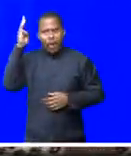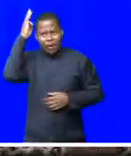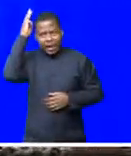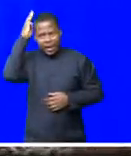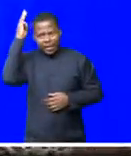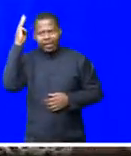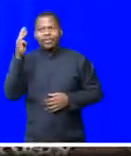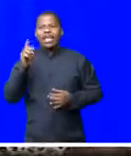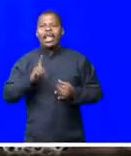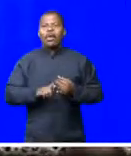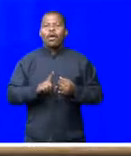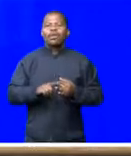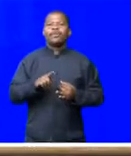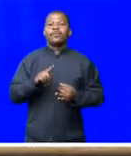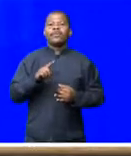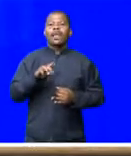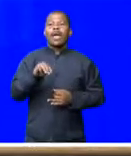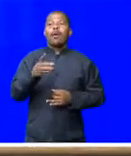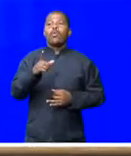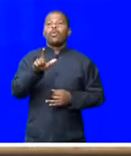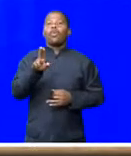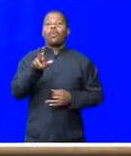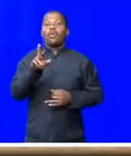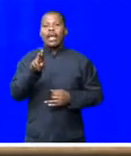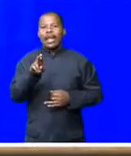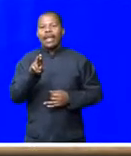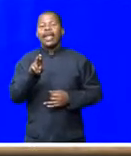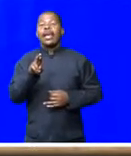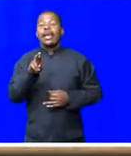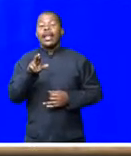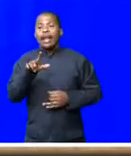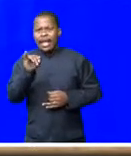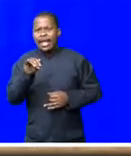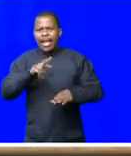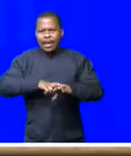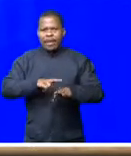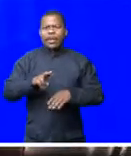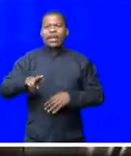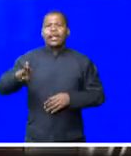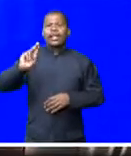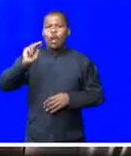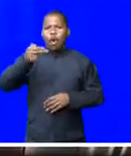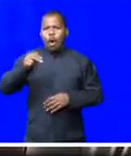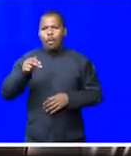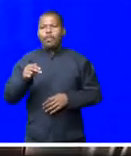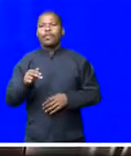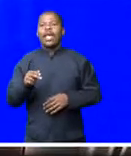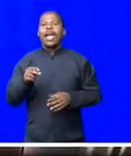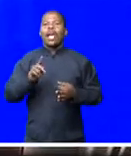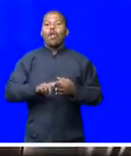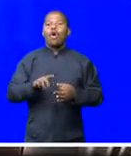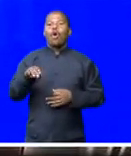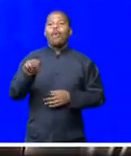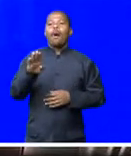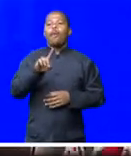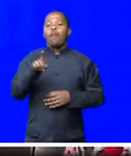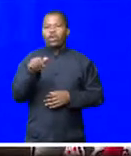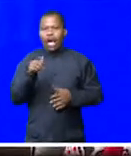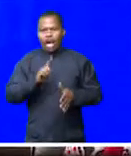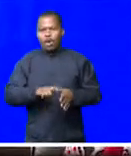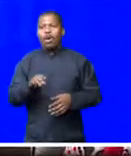lesihle Thembi Mdlulu lobekamele sifundza sakawo shiye emampondo mabuza kunye naye emathokoza